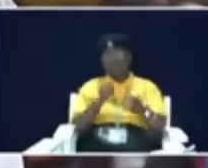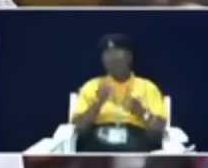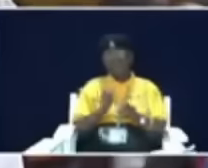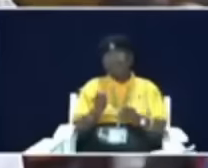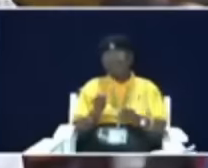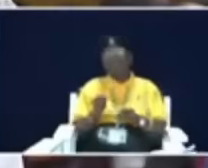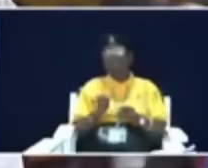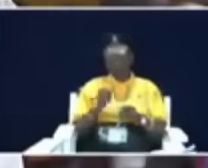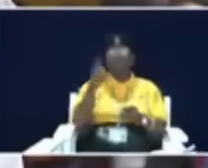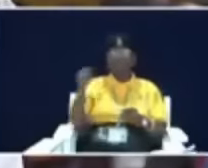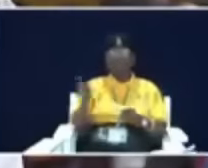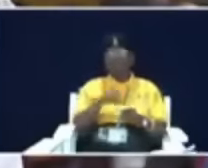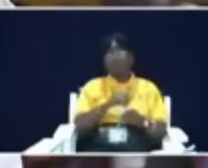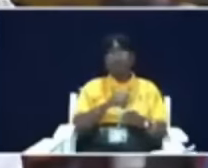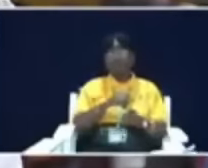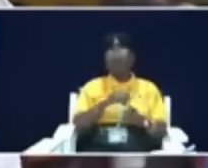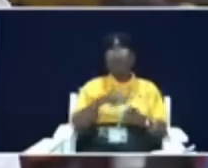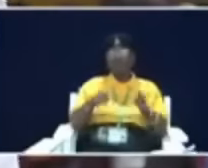the choir will be ministering to the Lord.